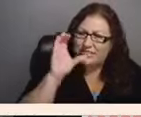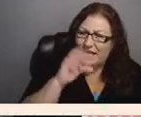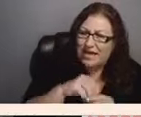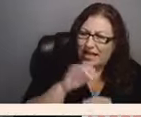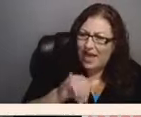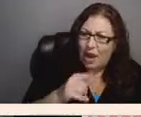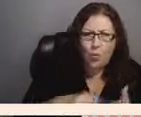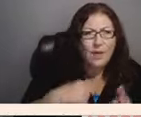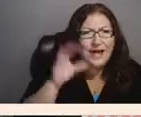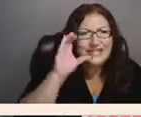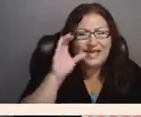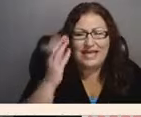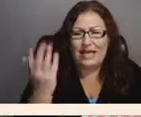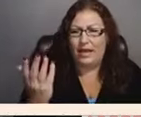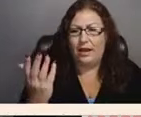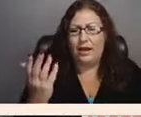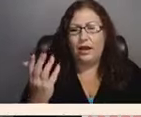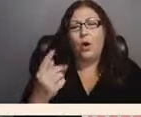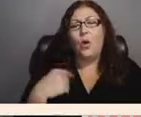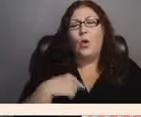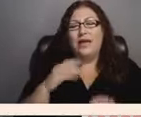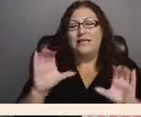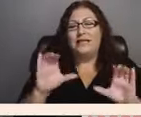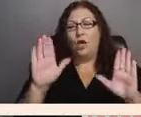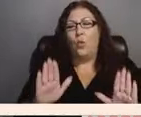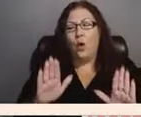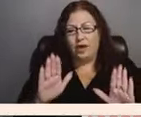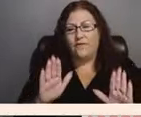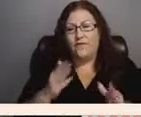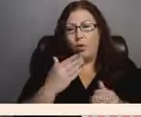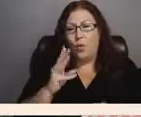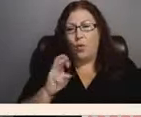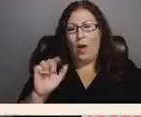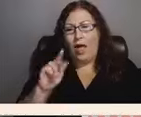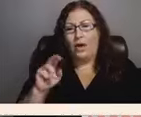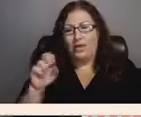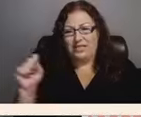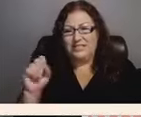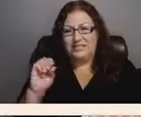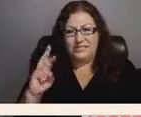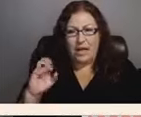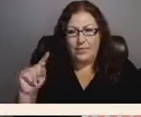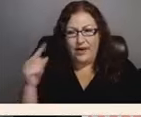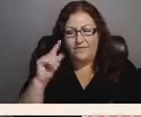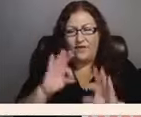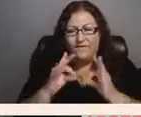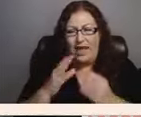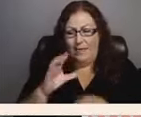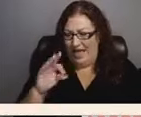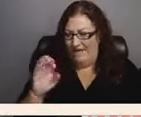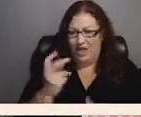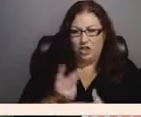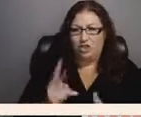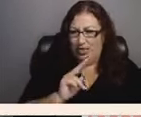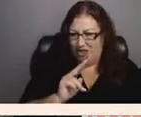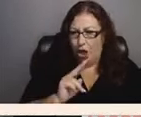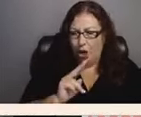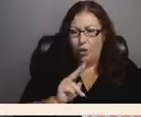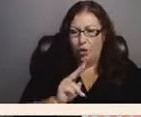seeking? We did a wonderful wellness summit for Family Cafe just 2 weeks ago, and it's all